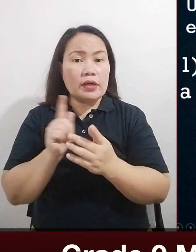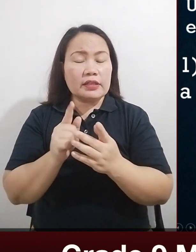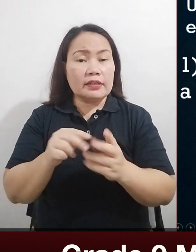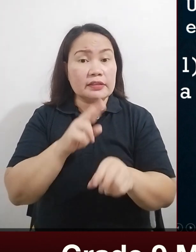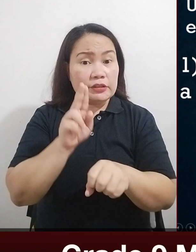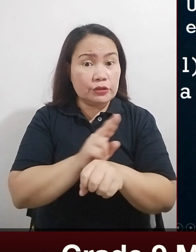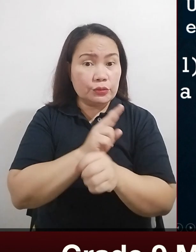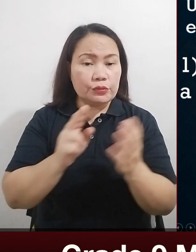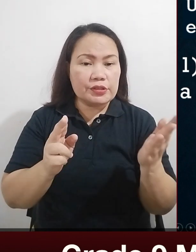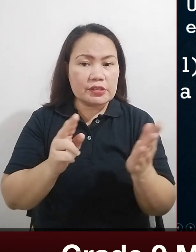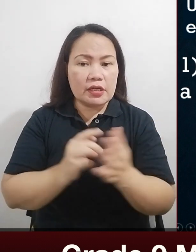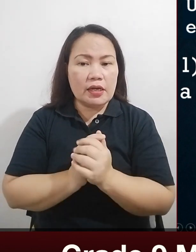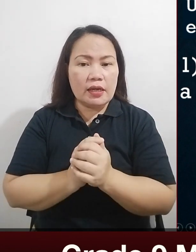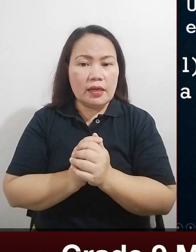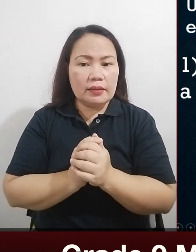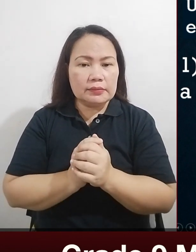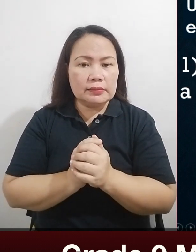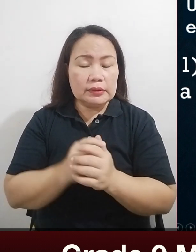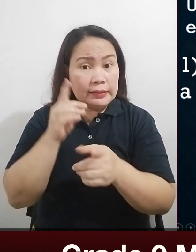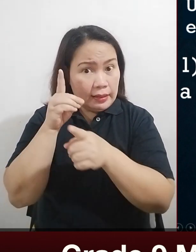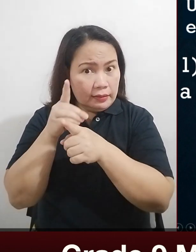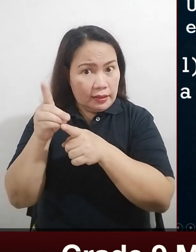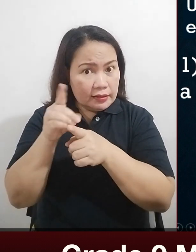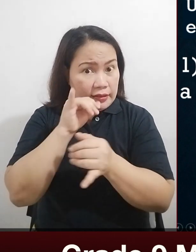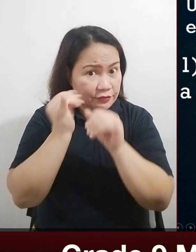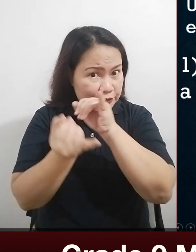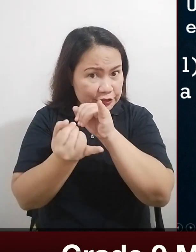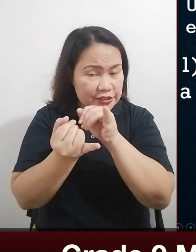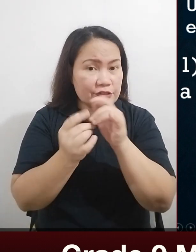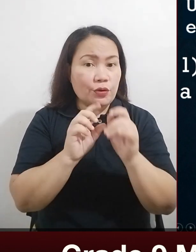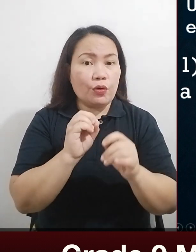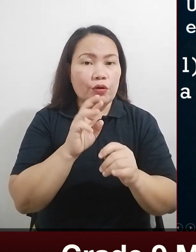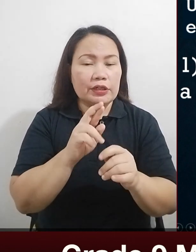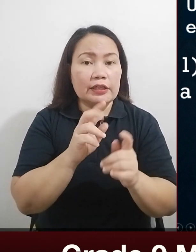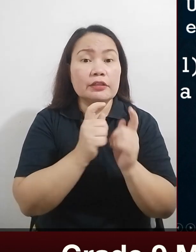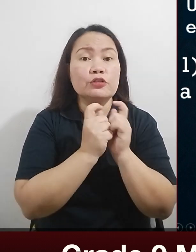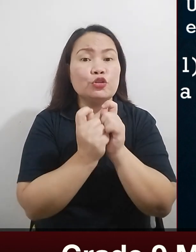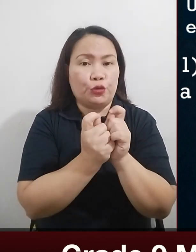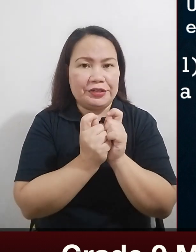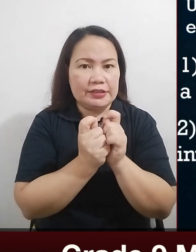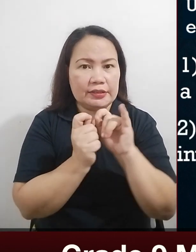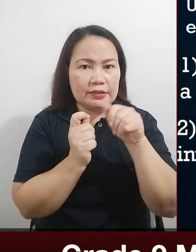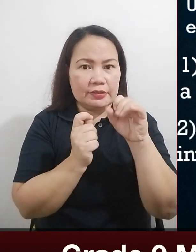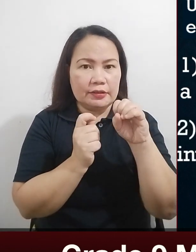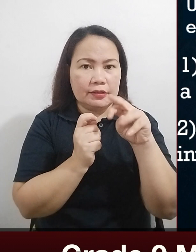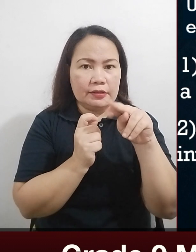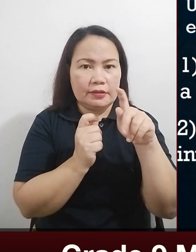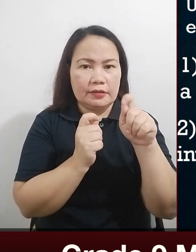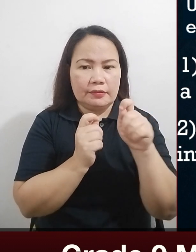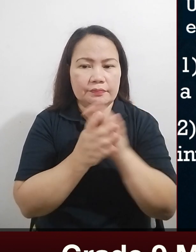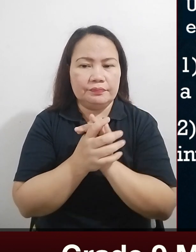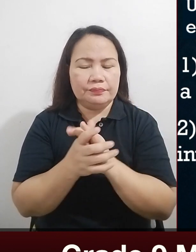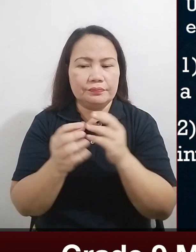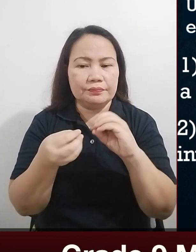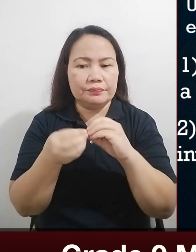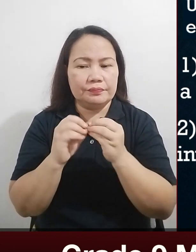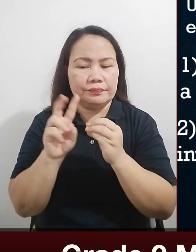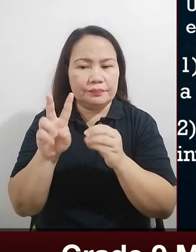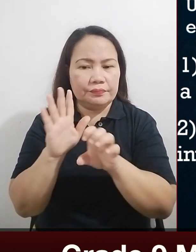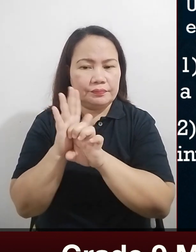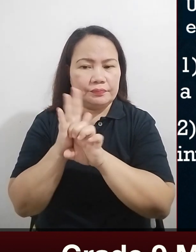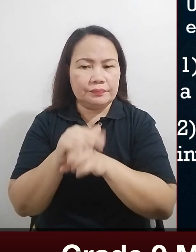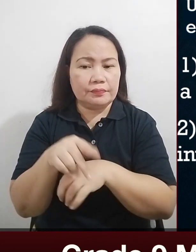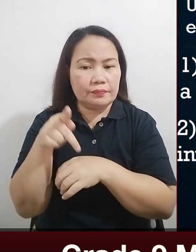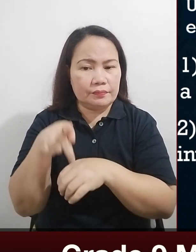mga ginagamit, kung directly ba, inversely, or jointly. Another example,